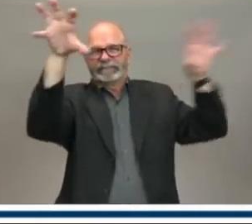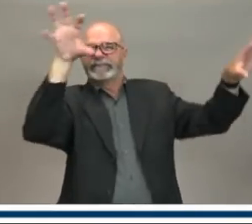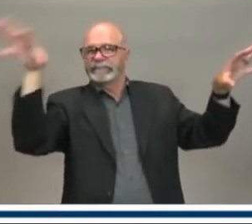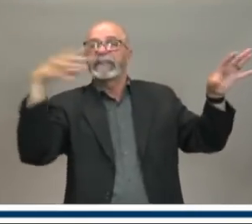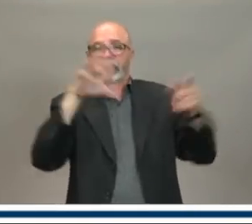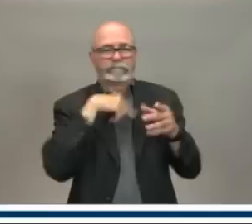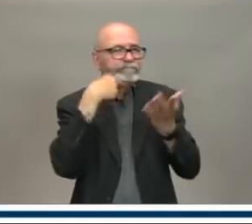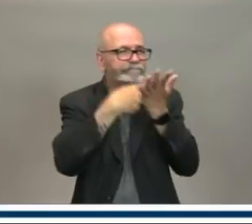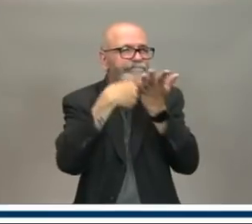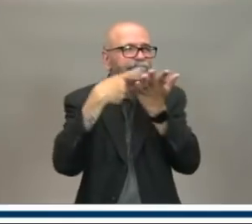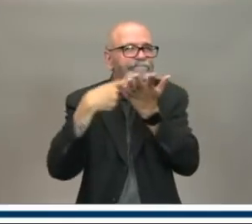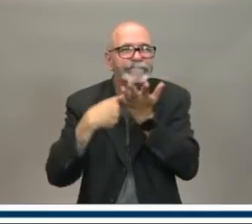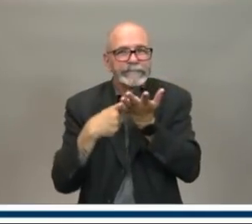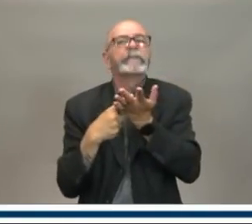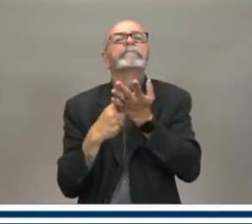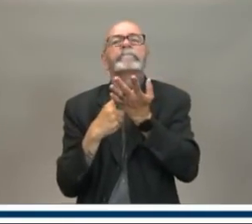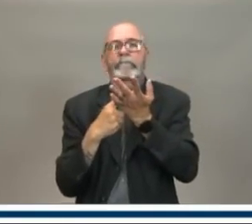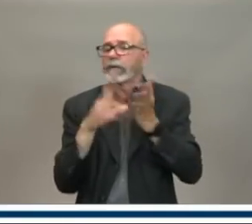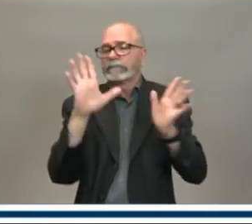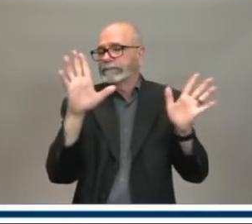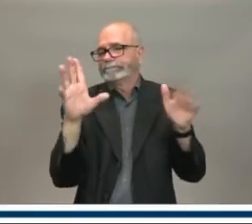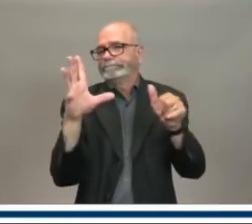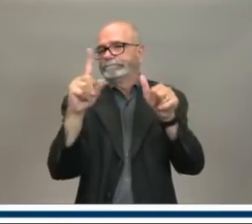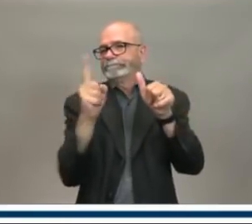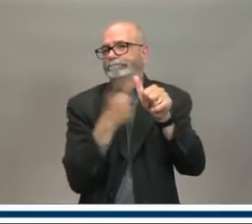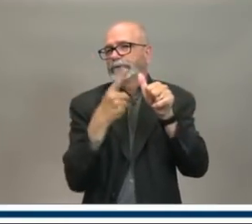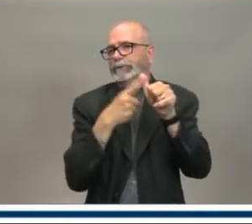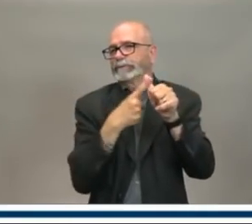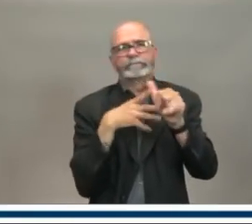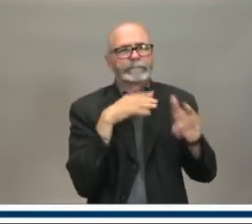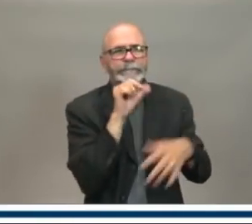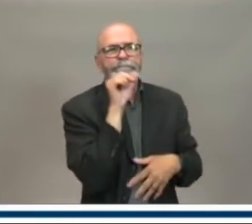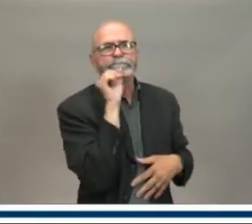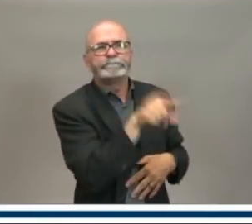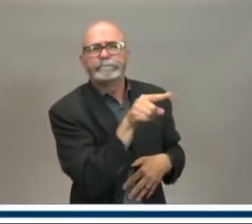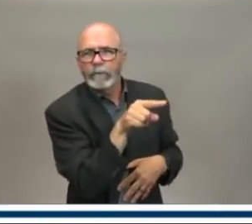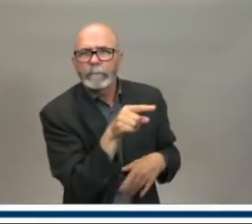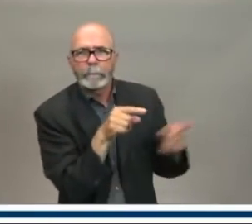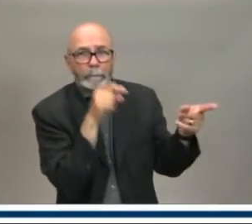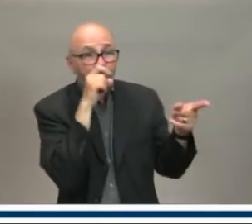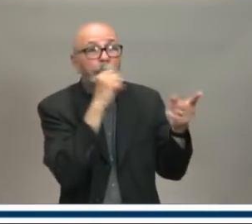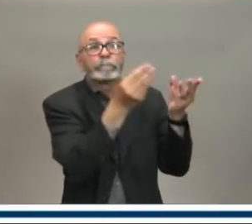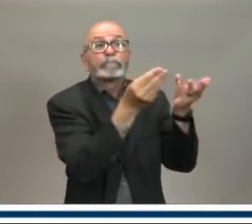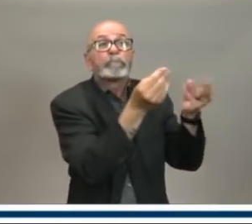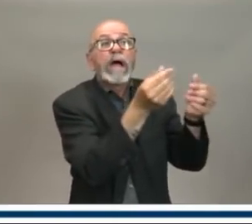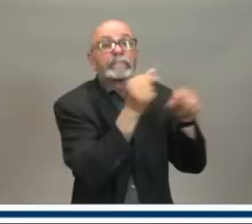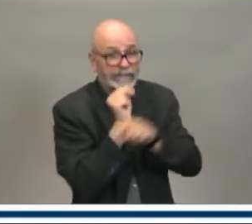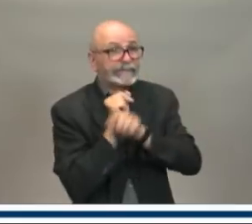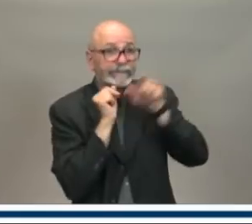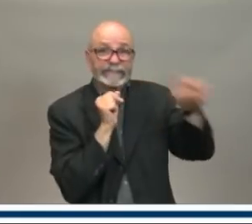to Mike, those who own property in other provinces to be able to go back and forth.